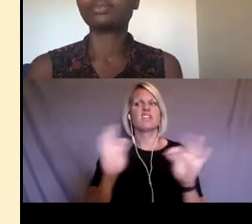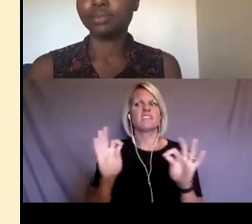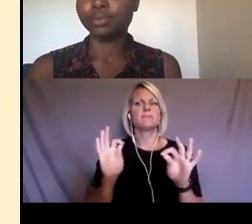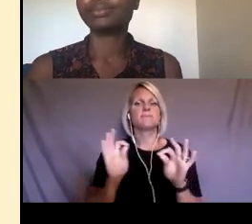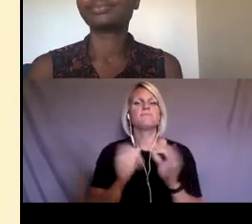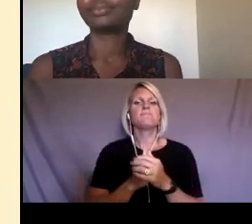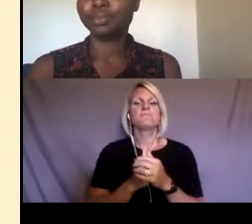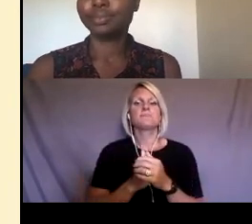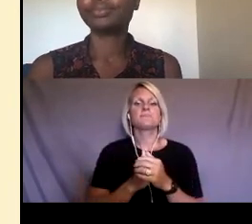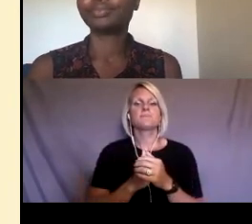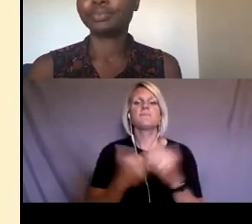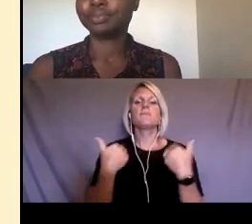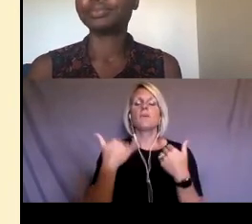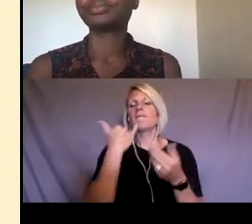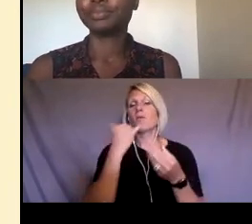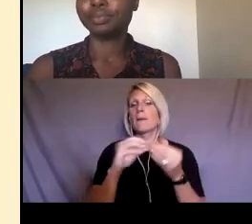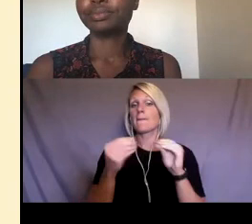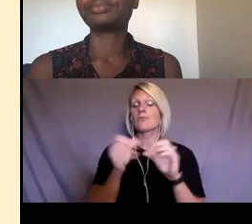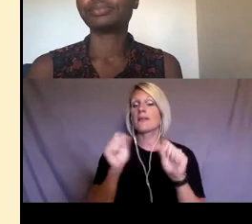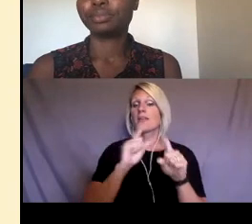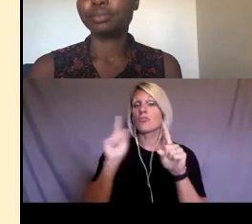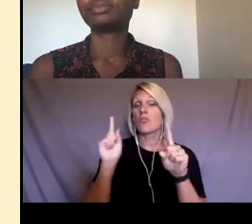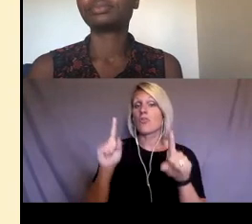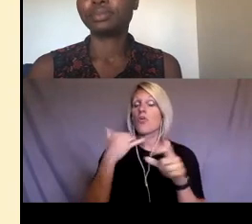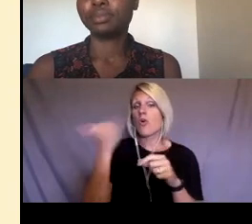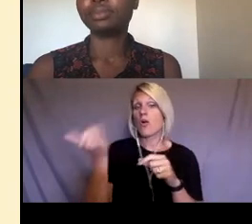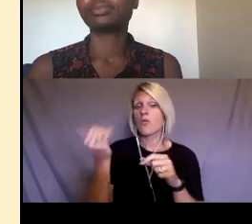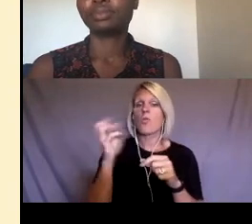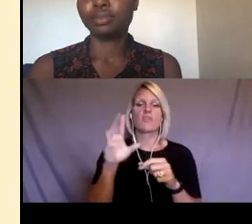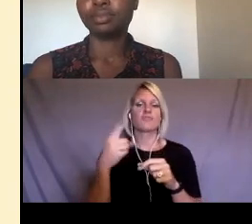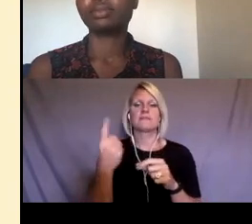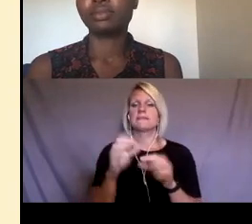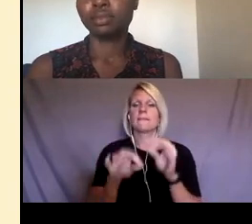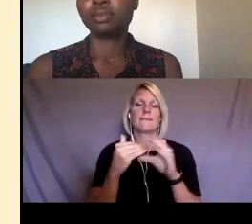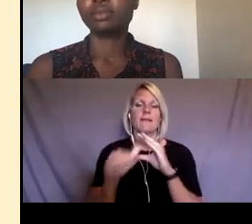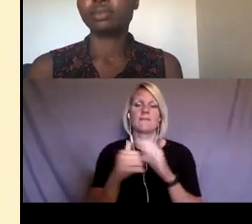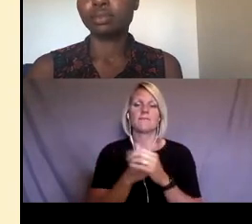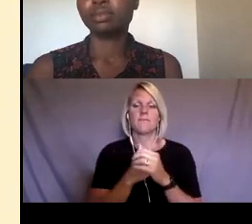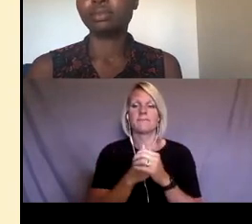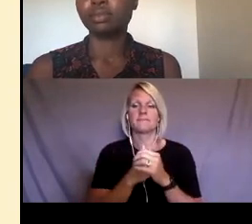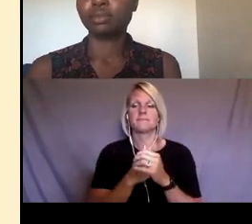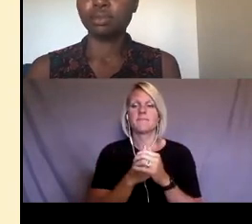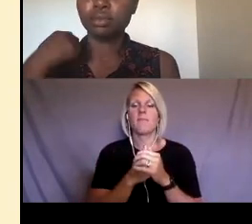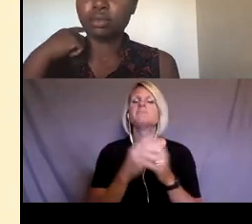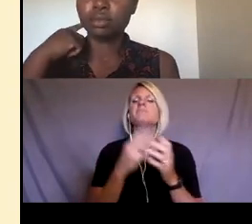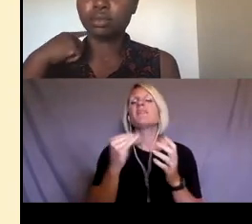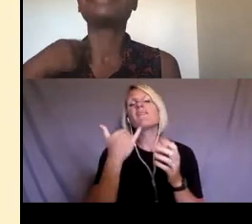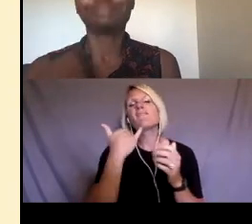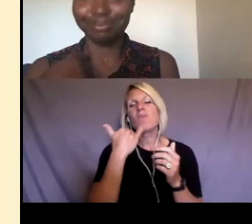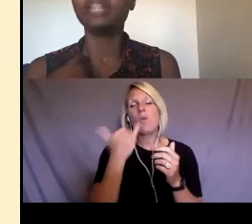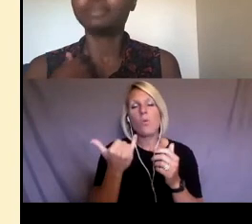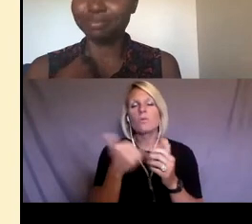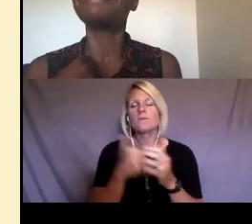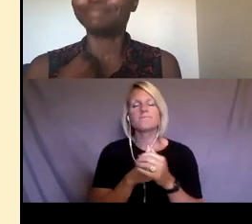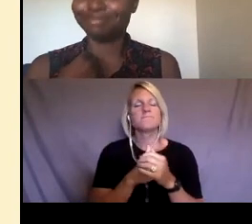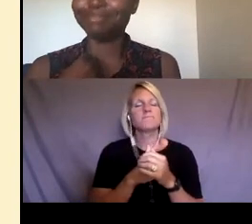We have a phone number that you can report to, or just a simple email. And I would say the phone is probably the least useful.